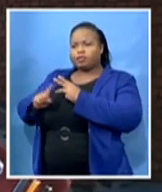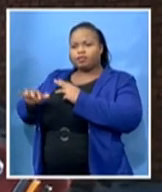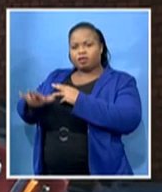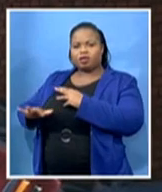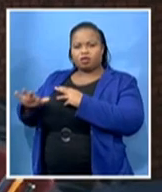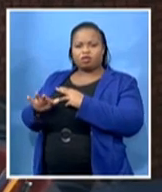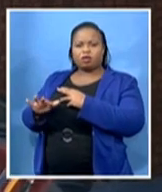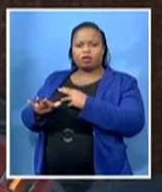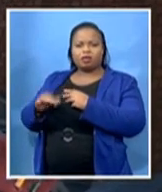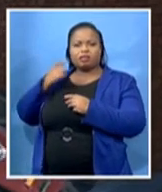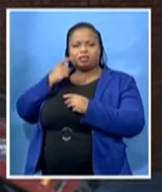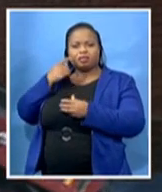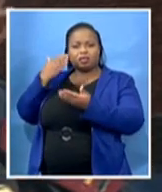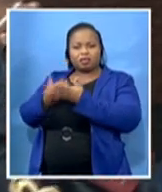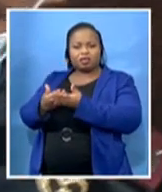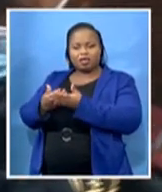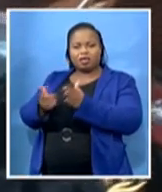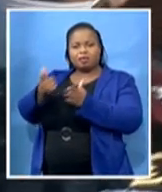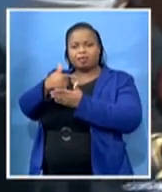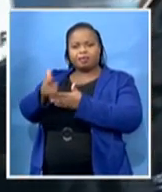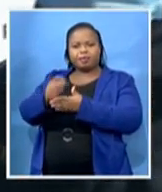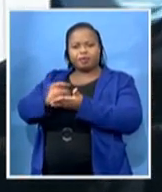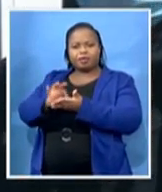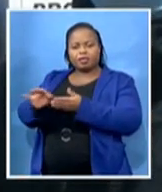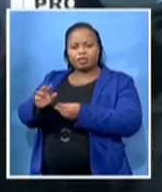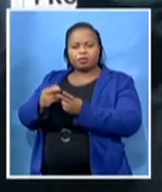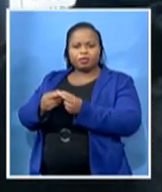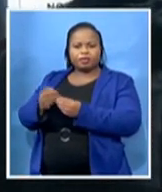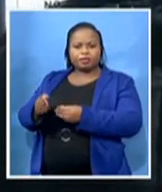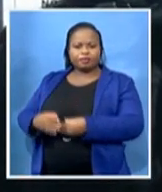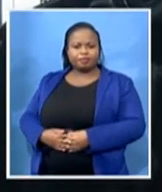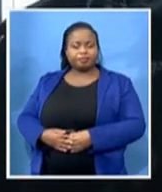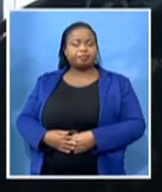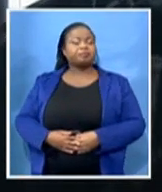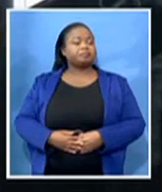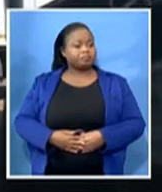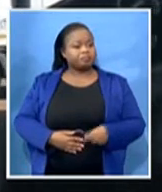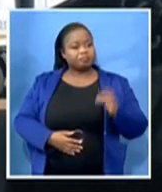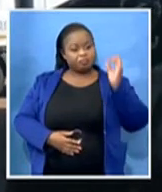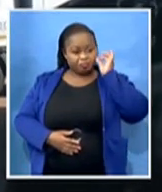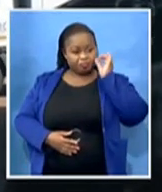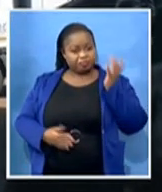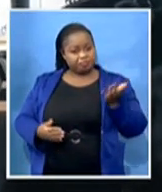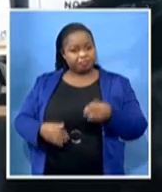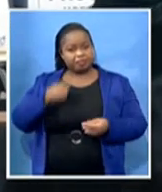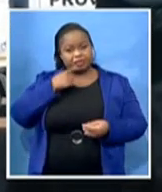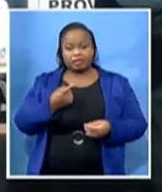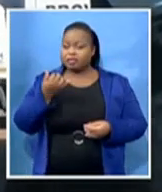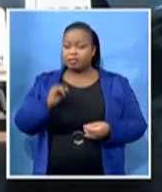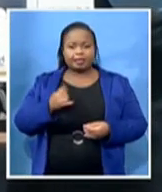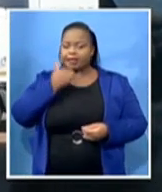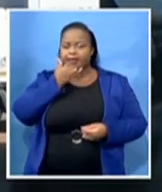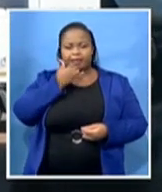decontaminate the unit. As you heard, Mr. Moshwete says that they are still not happy with the feedback that